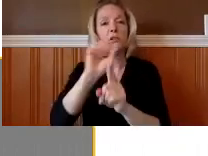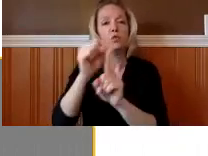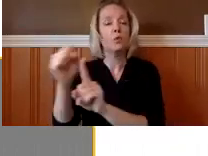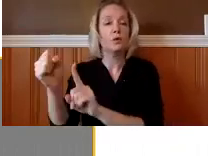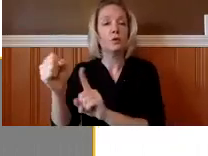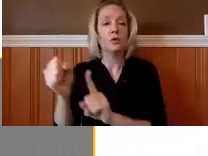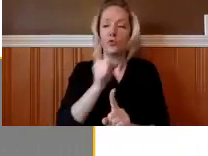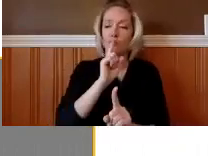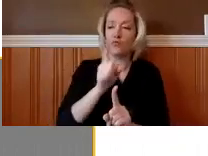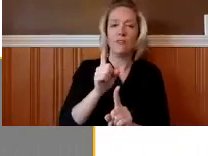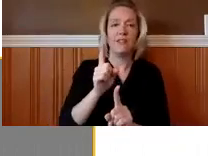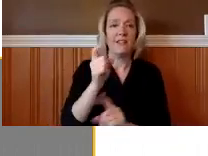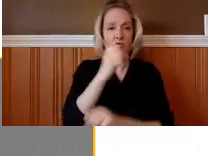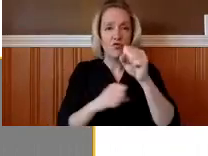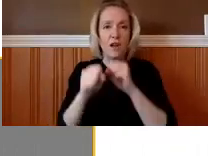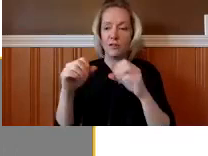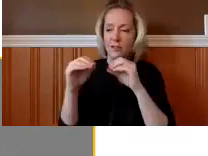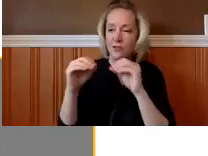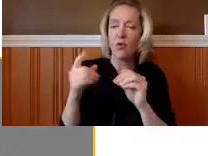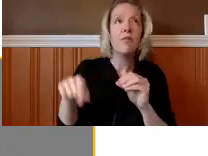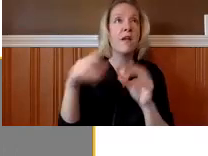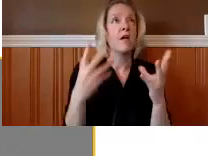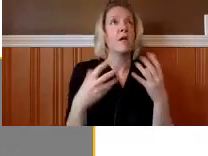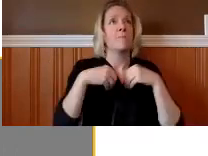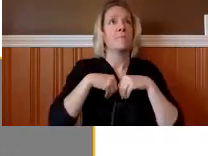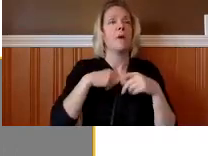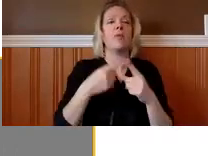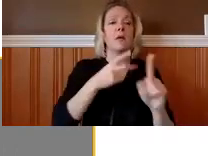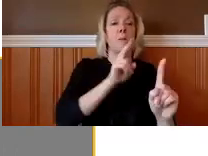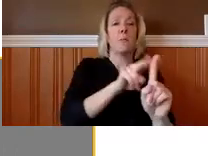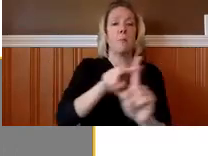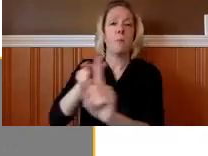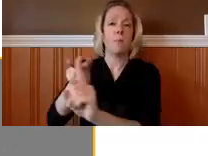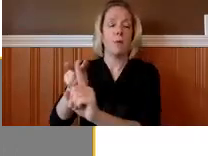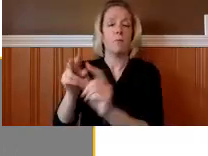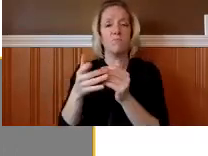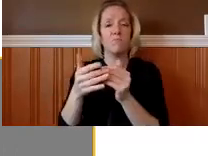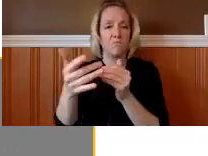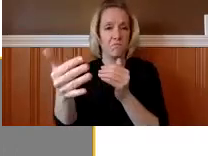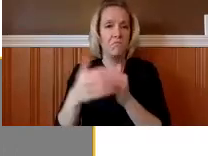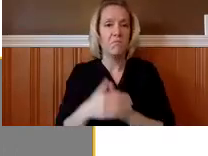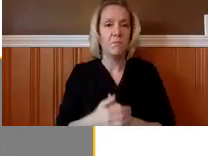generalize the strategies and understand how they themselves can implement them to better use their vision.